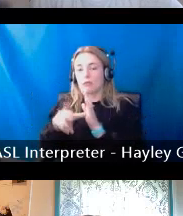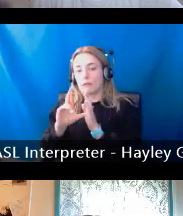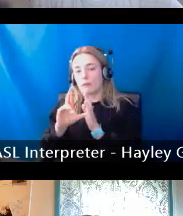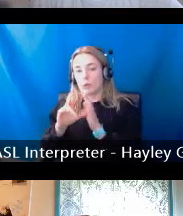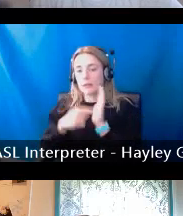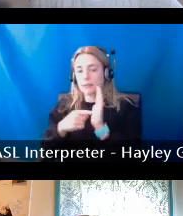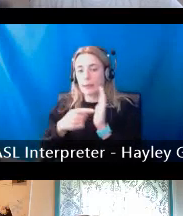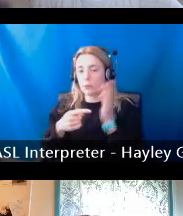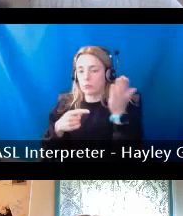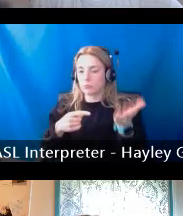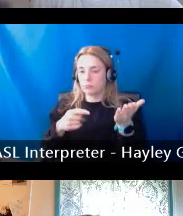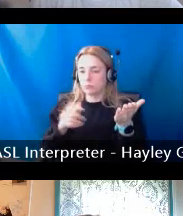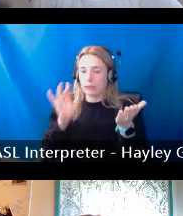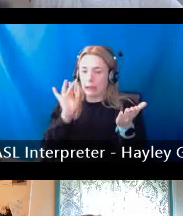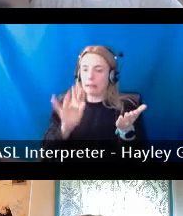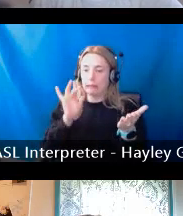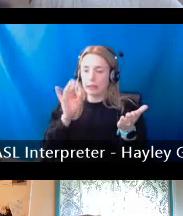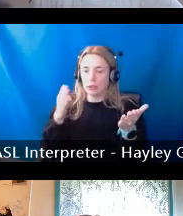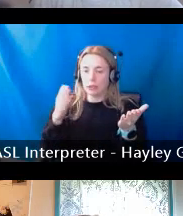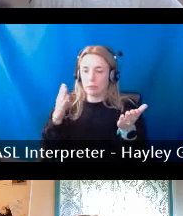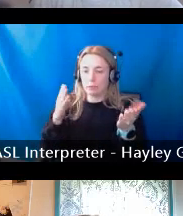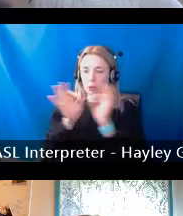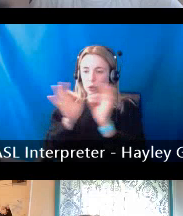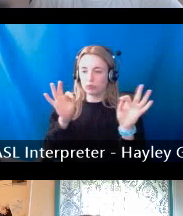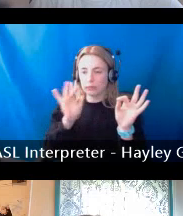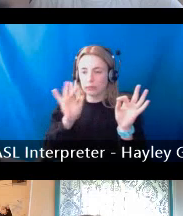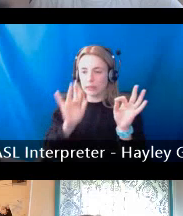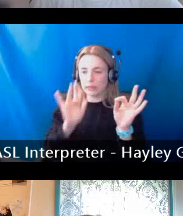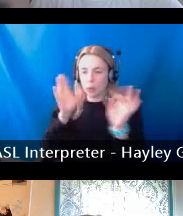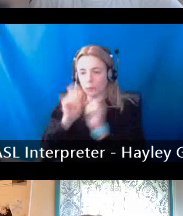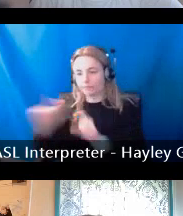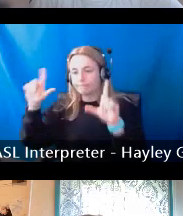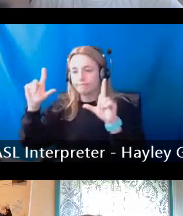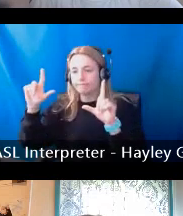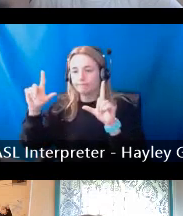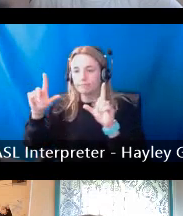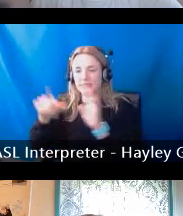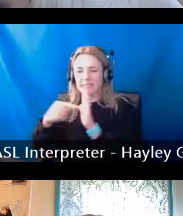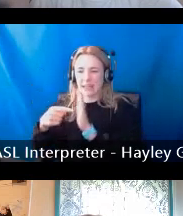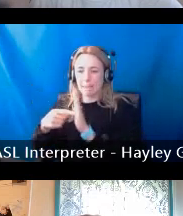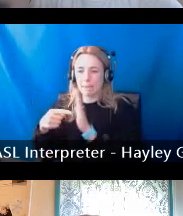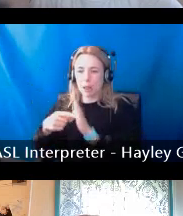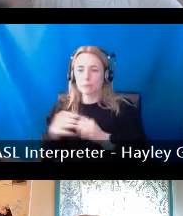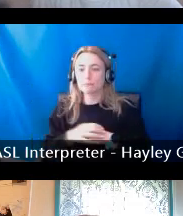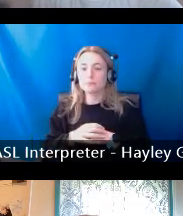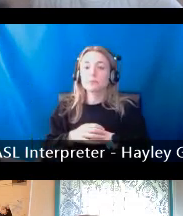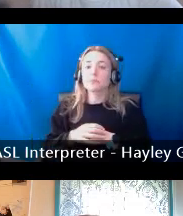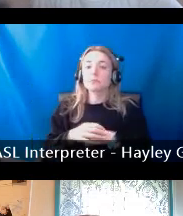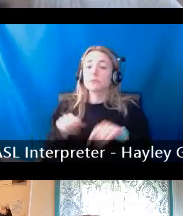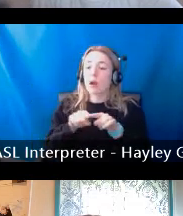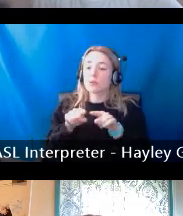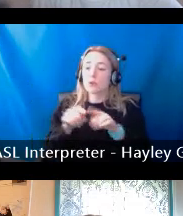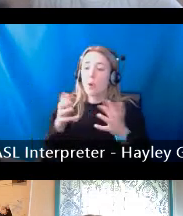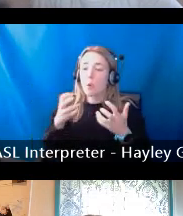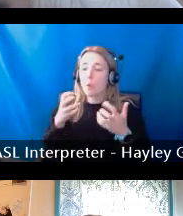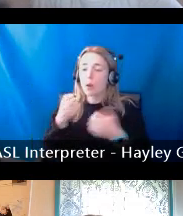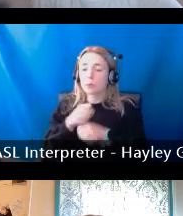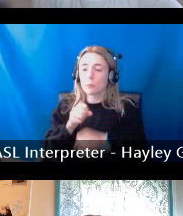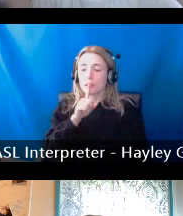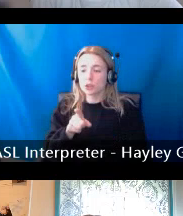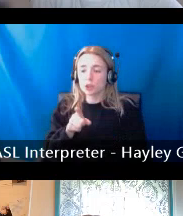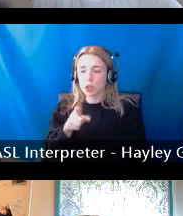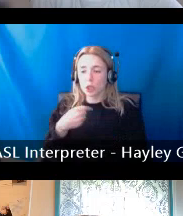shared several weeks ago. Okay, so that's there. I also want to make sure we're understanding kind of